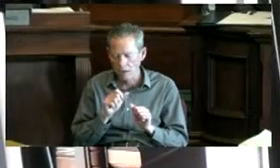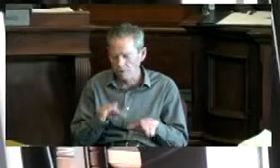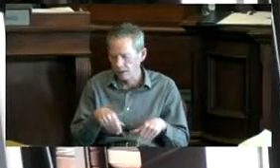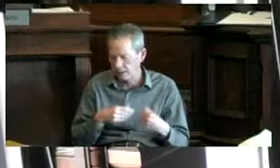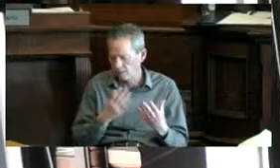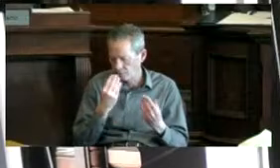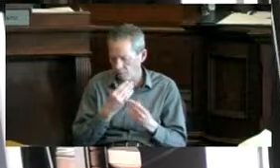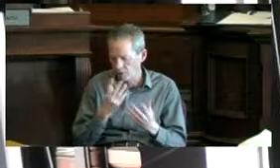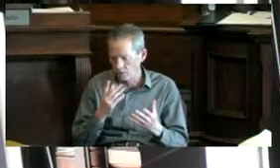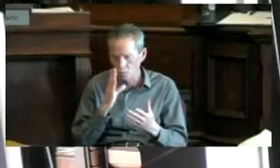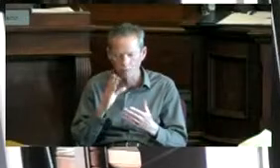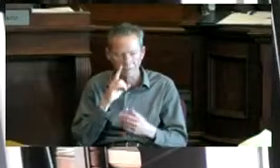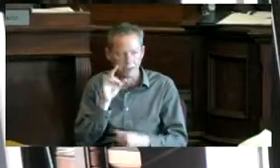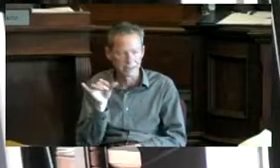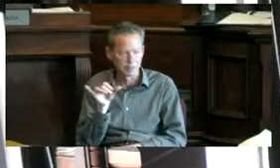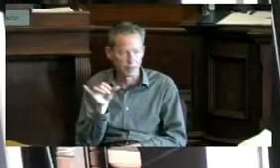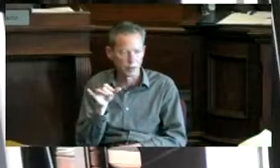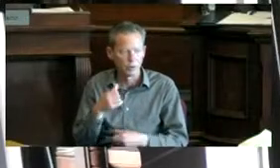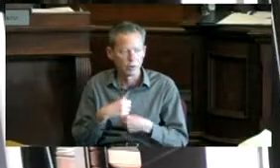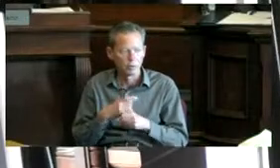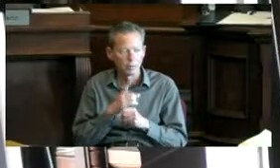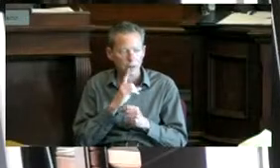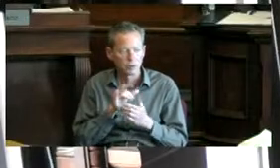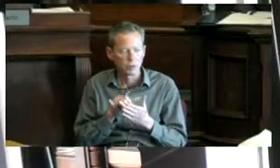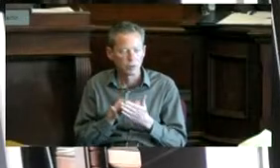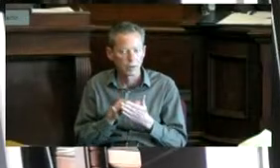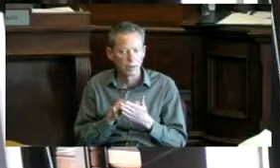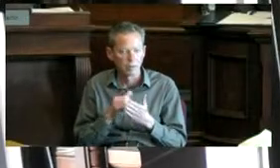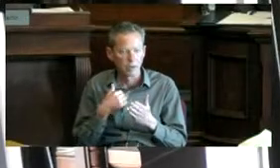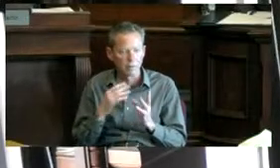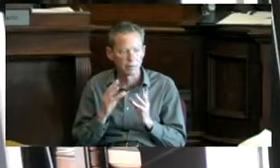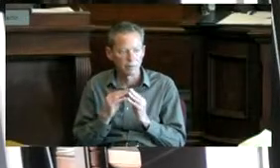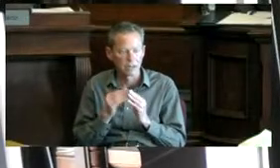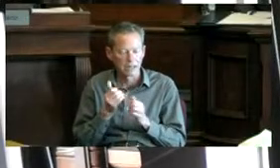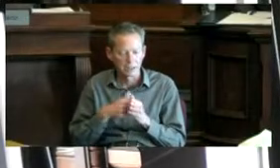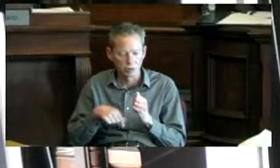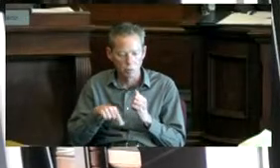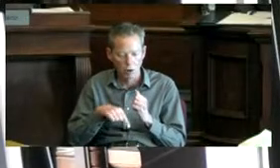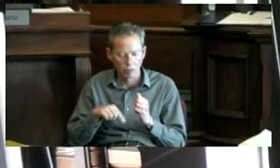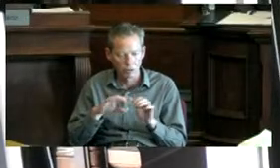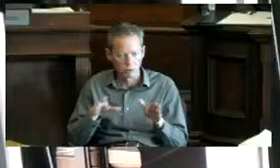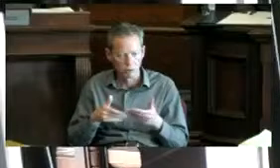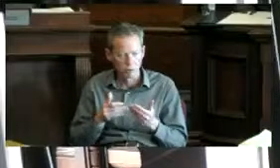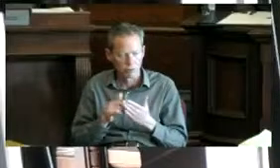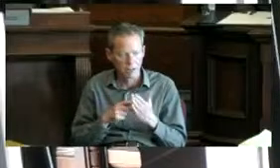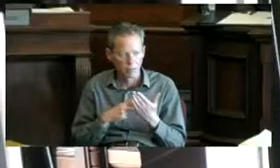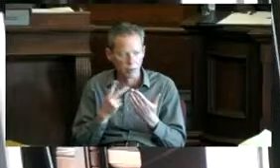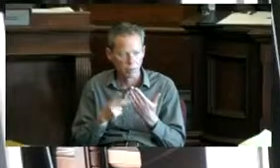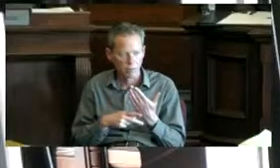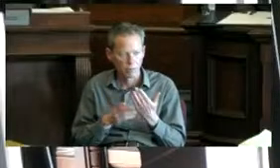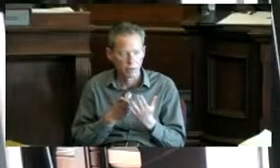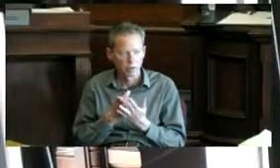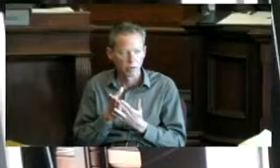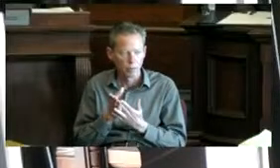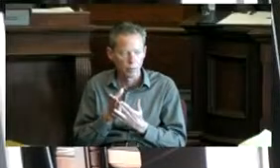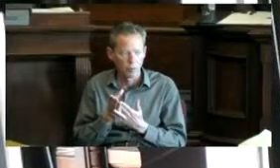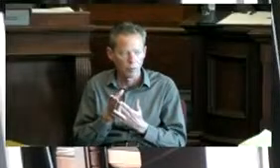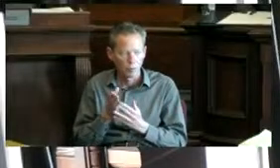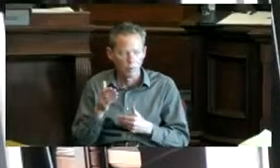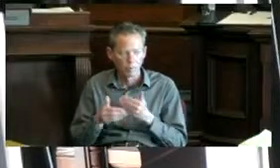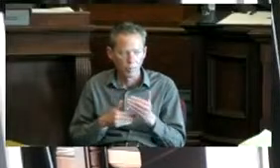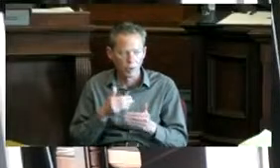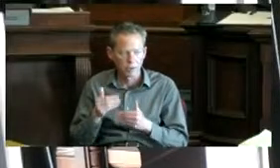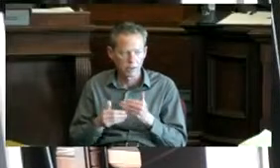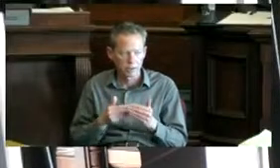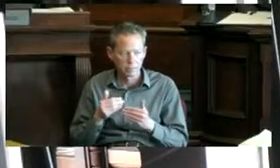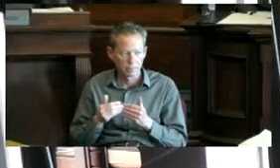you an answer. It's going to be very similar. We're going to make sure that we hold meeting in each quadrant to introduce this and then go through again the process.